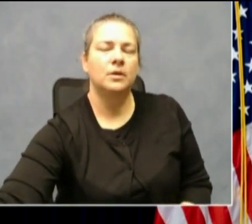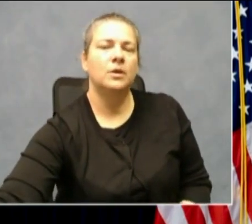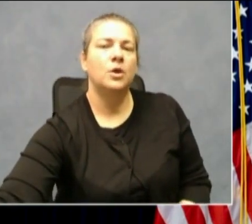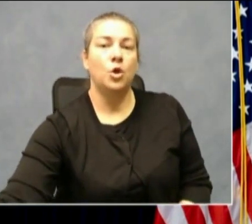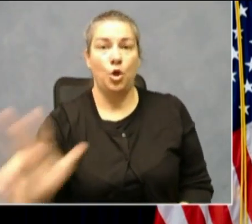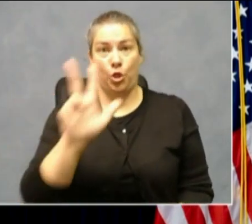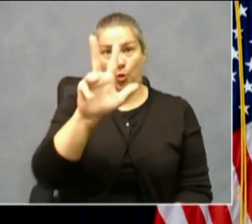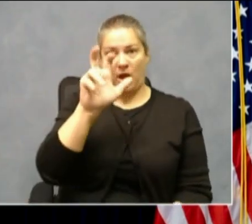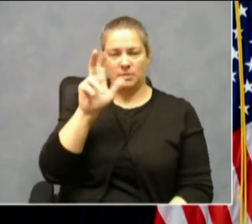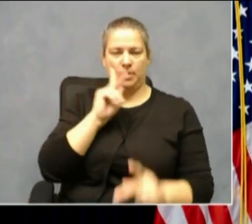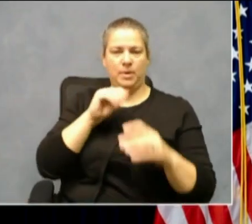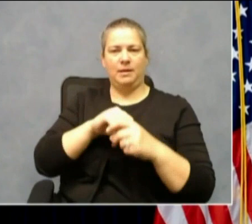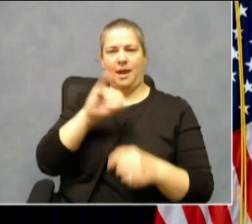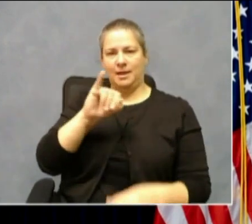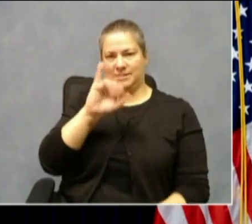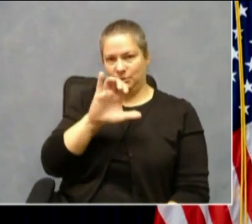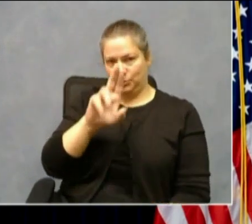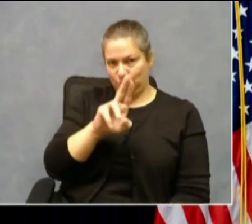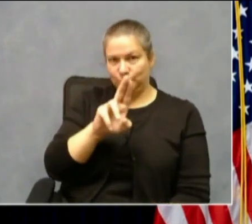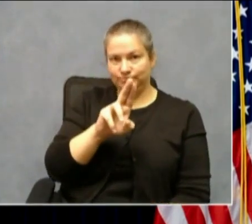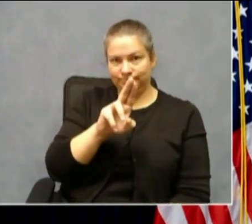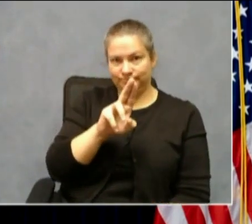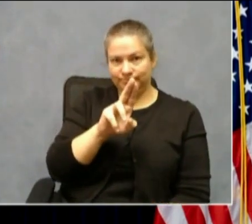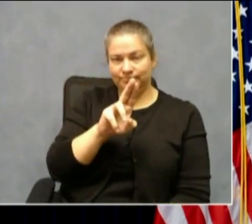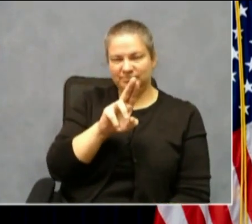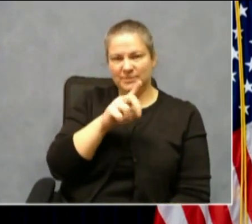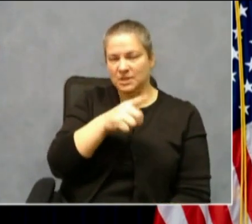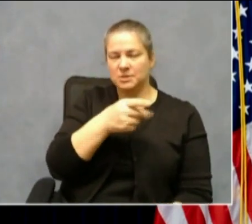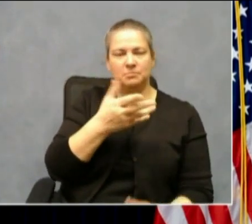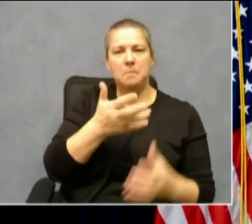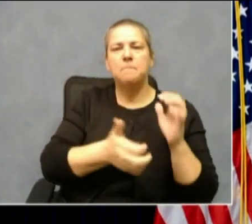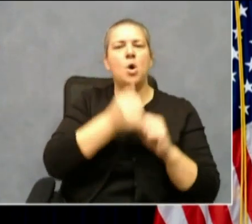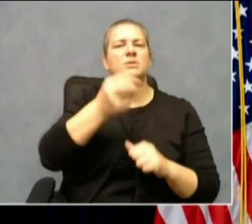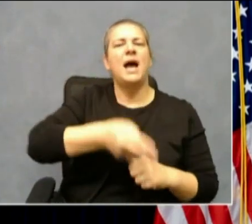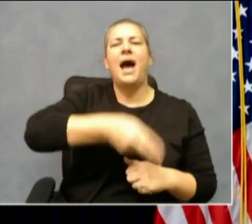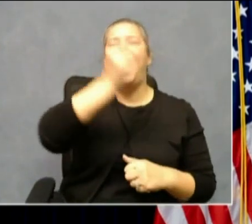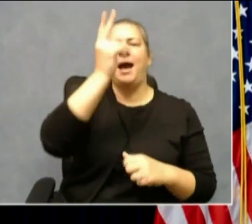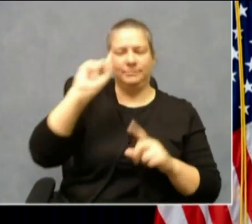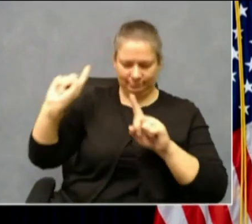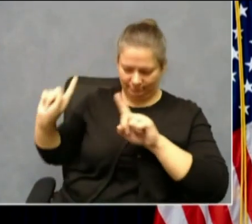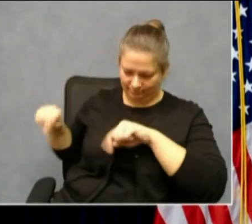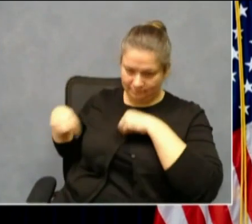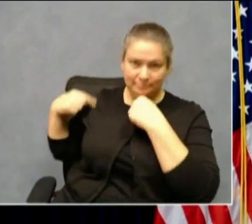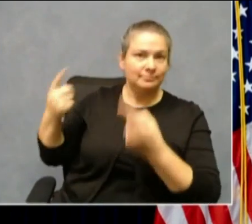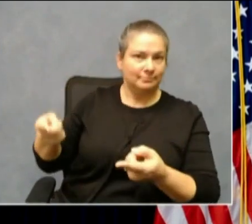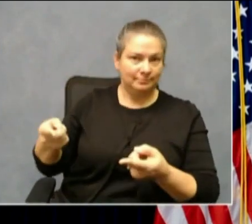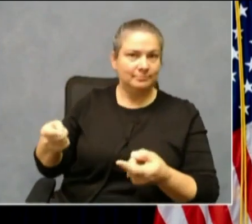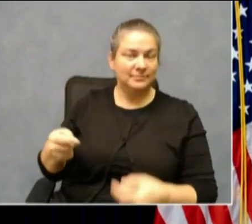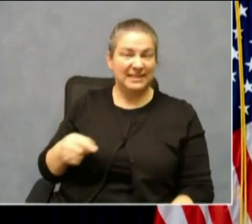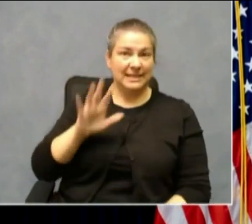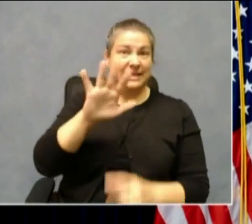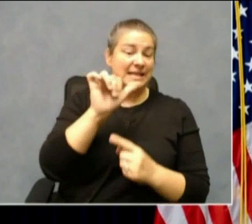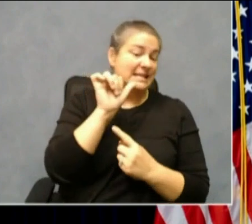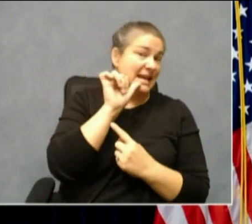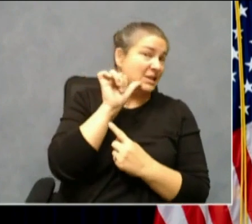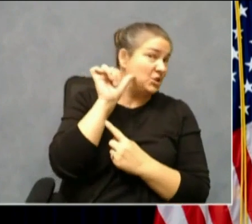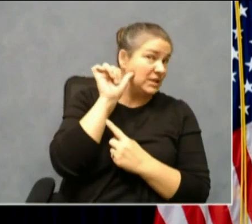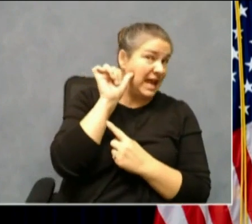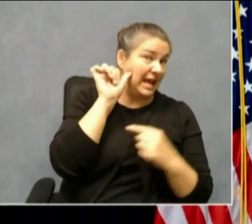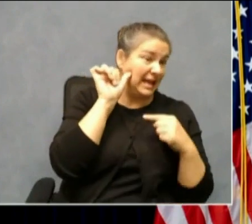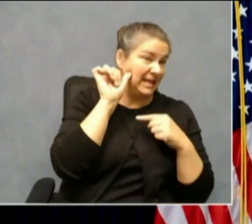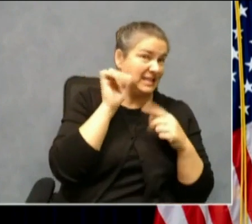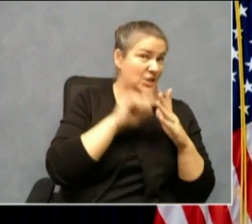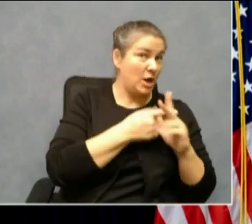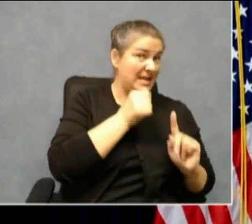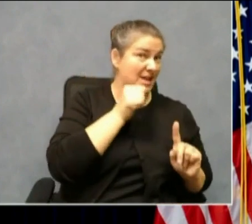ICU. It's the highest ever since yesterday. Just since yesterday, though this could be an effect of the weekend, but